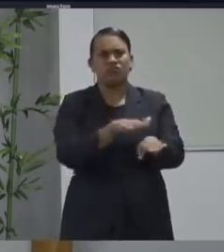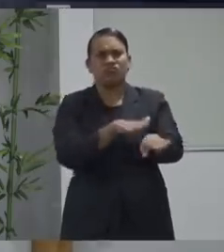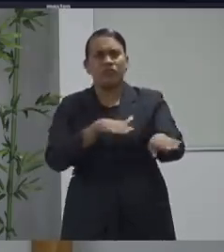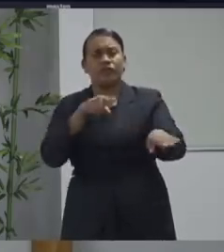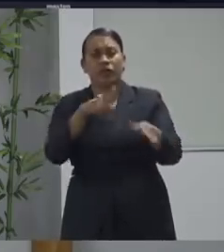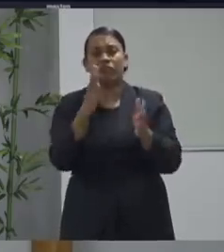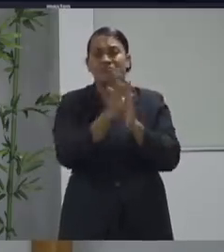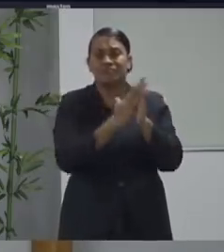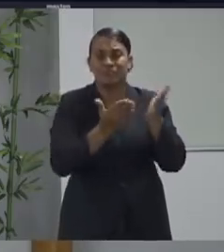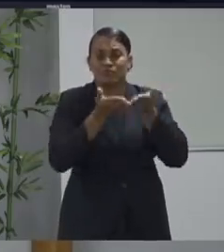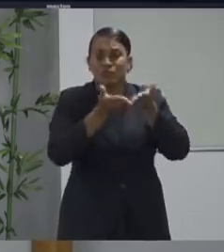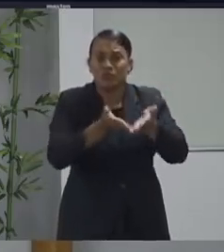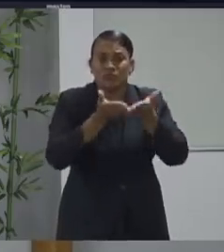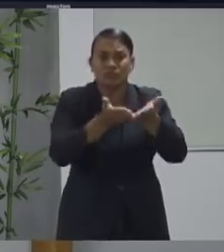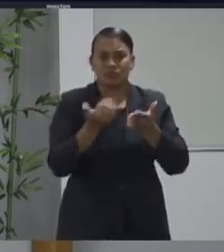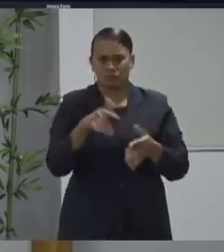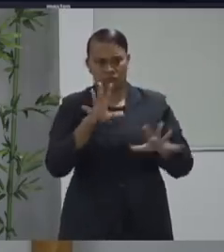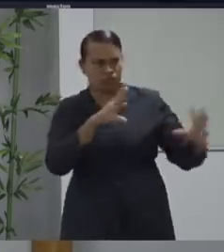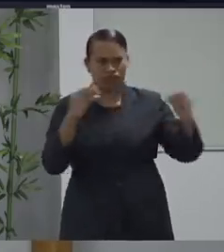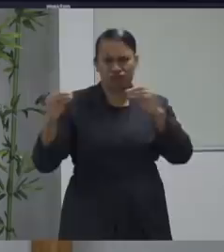on the 27th of March.